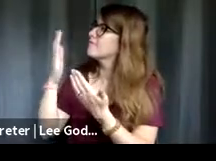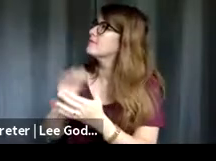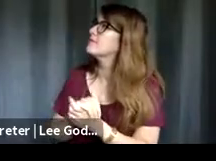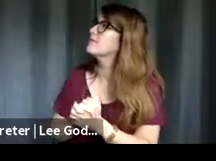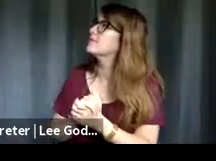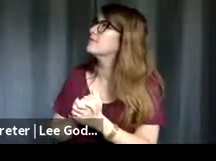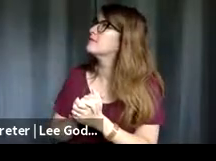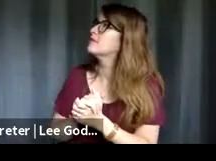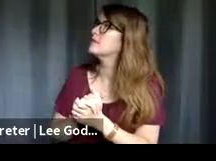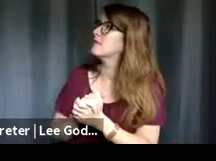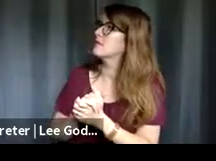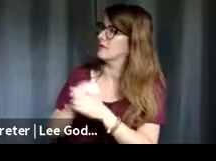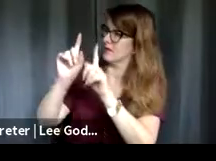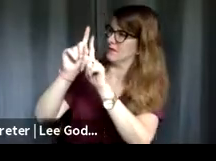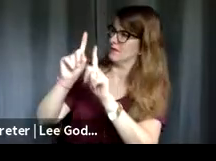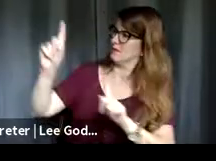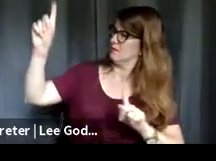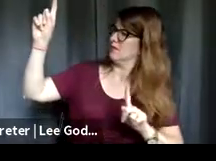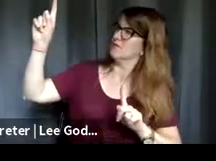that the distance between us